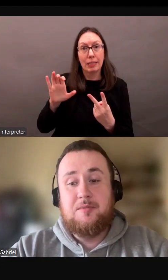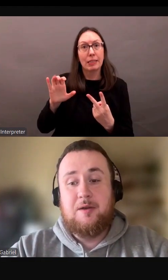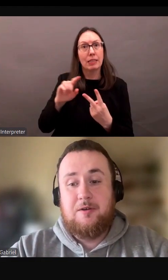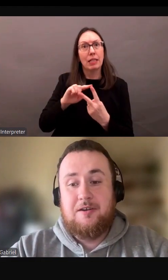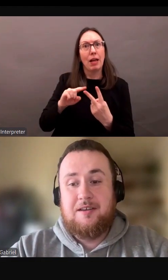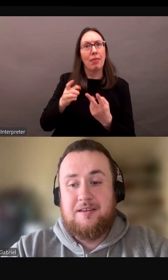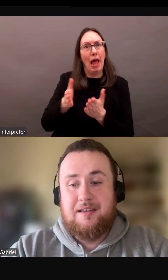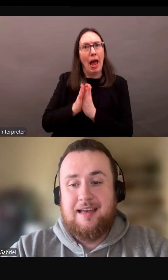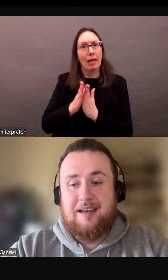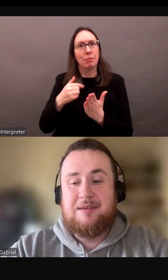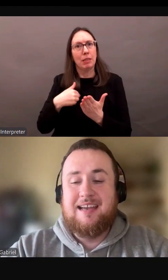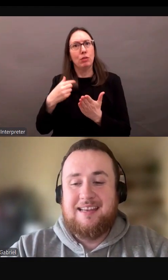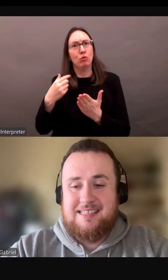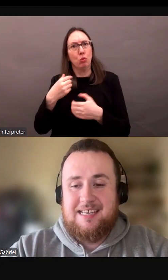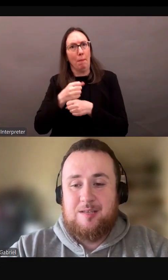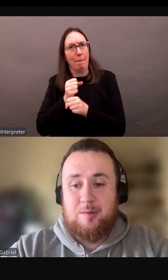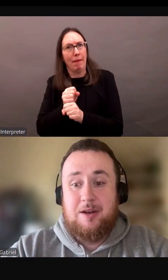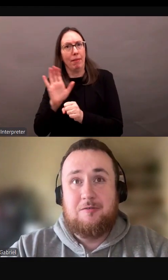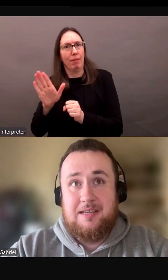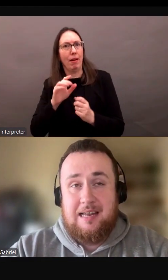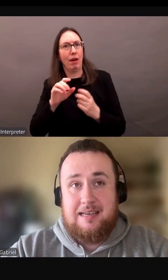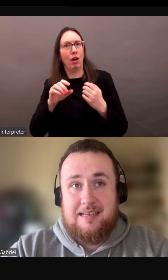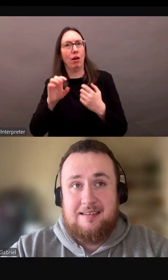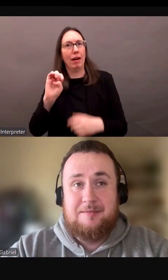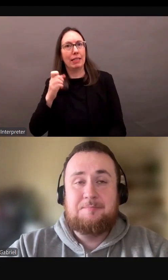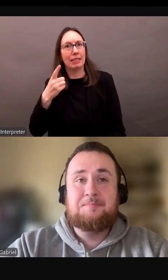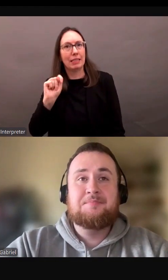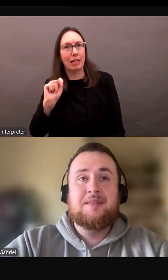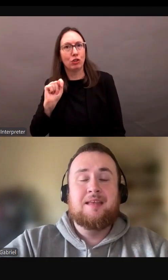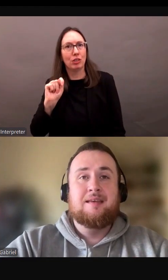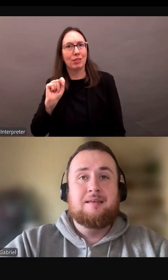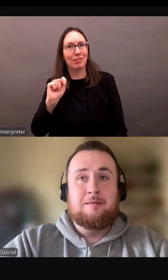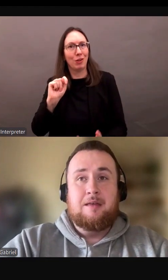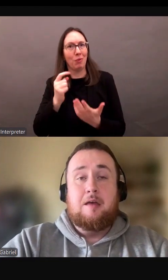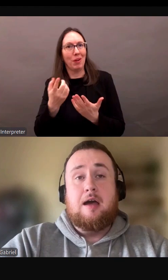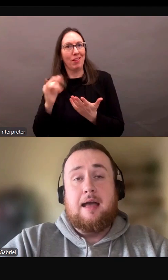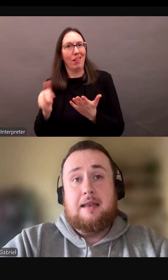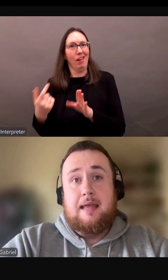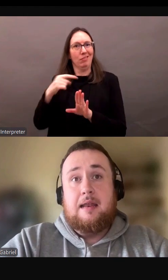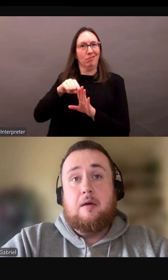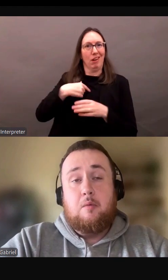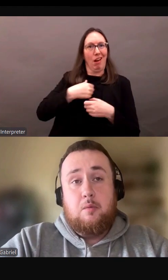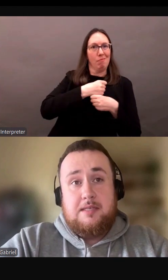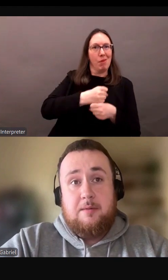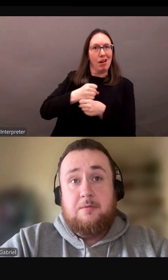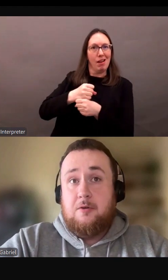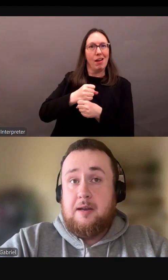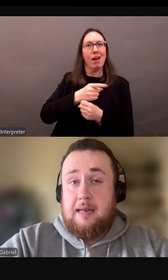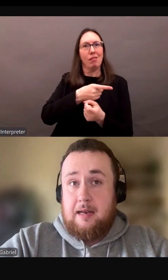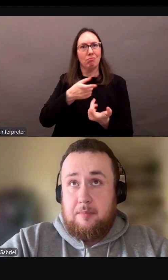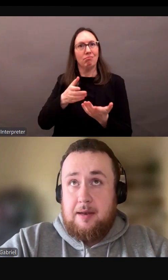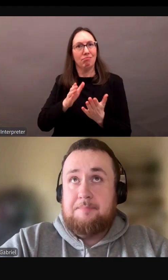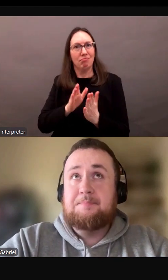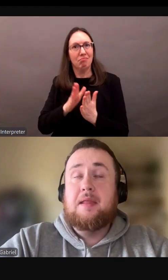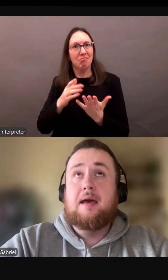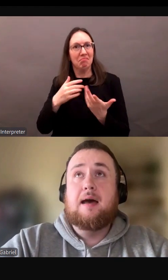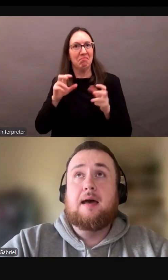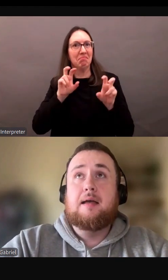used my work behind the scenes without realizing it. And then we'll skip forward a little